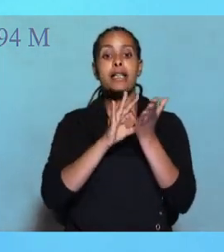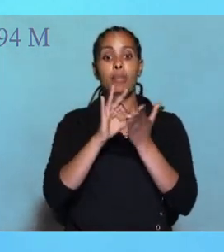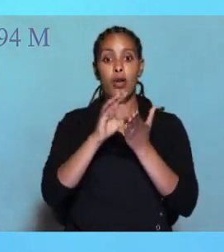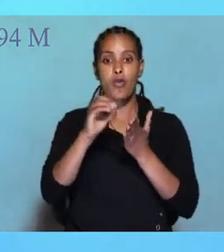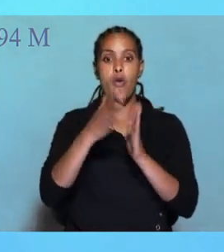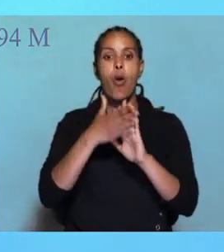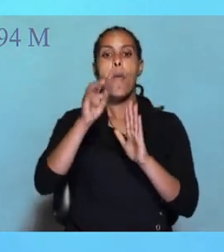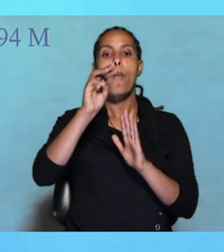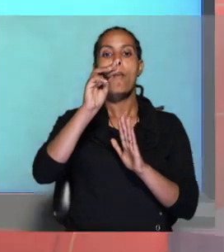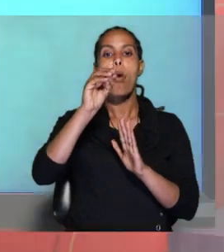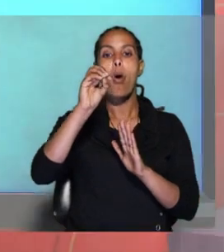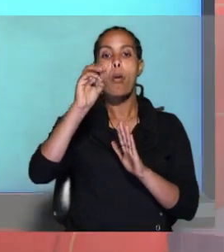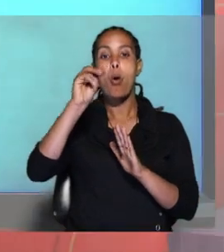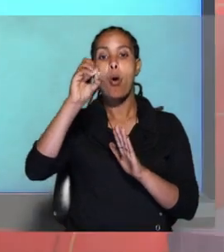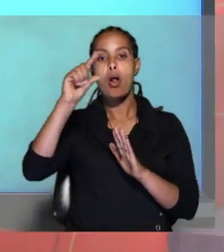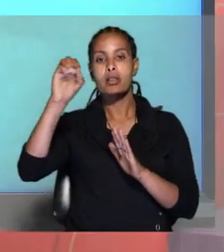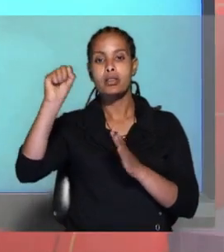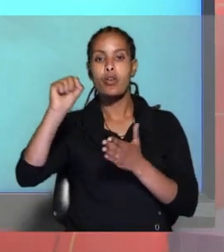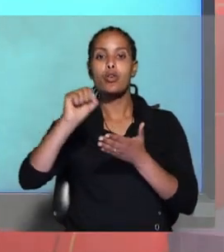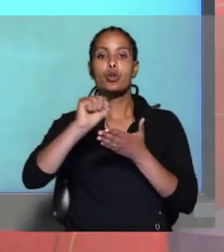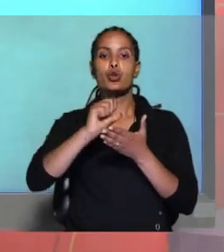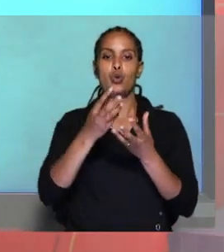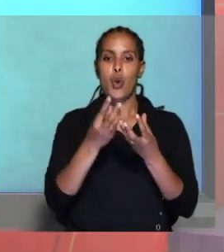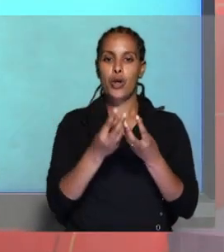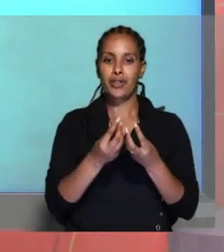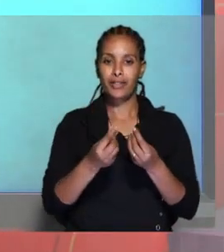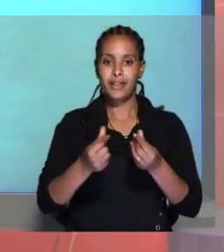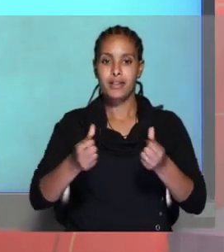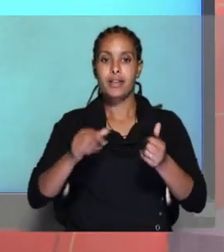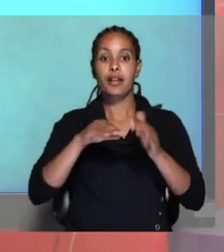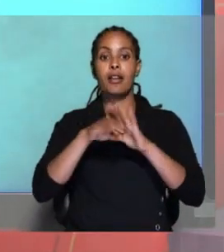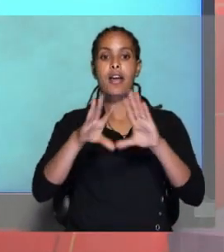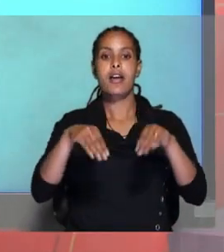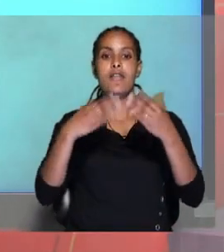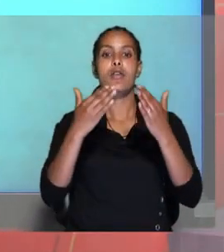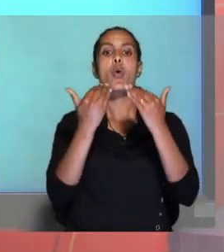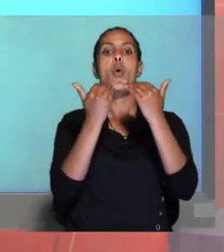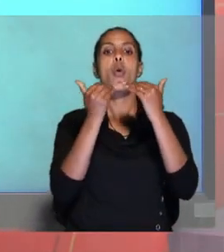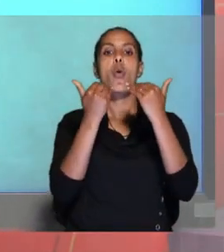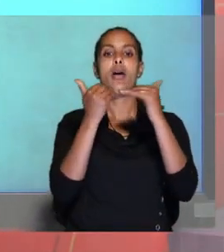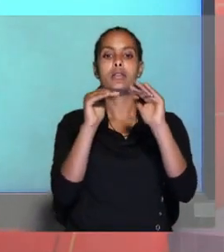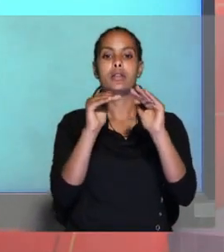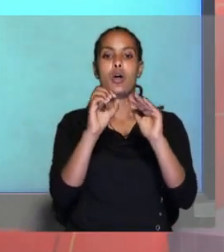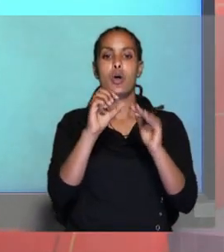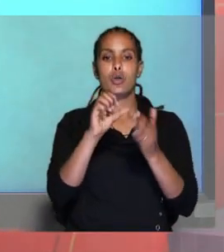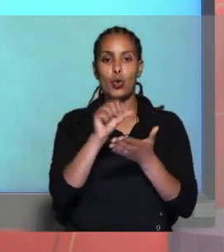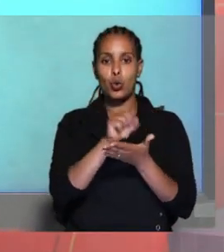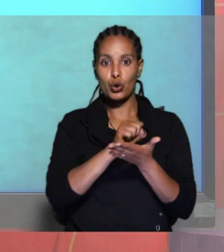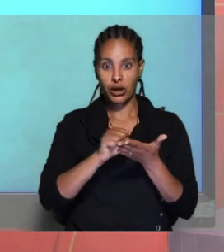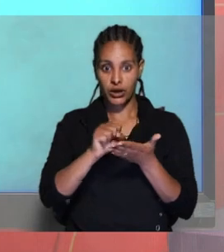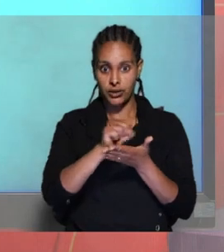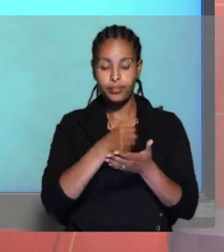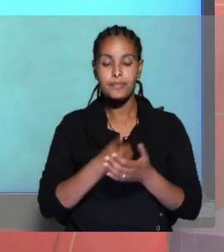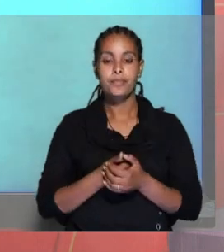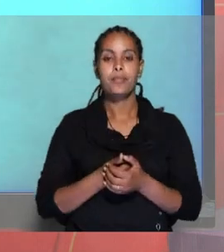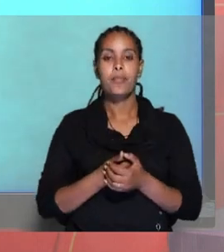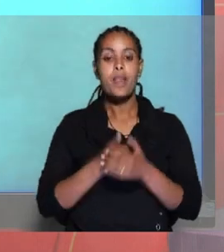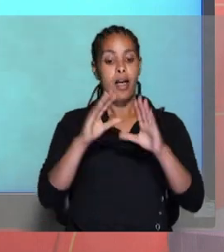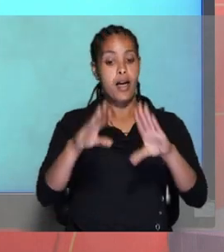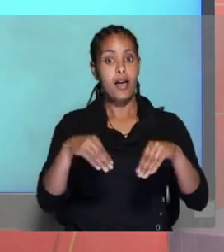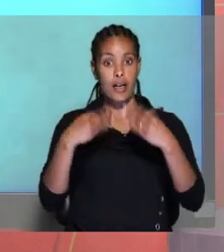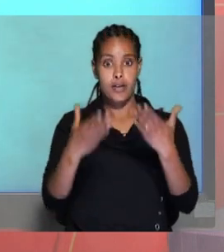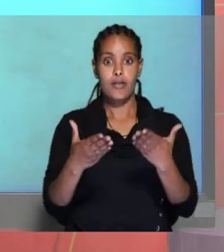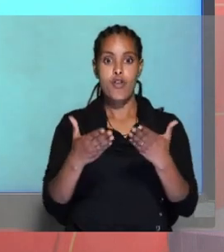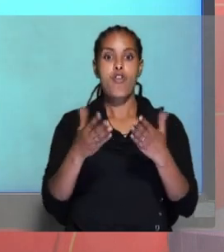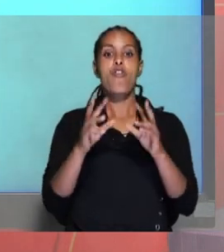of moles of solutes in a given quantity of solution, in a